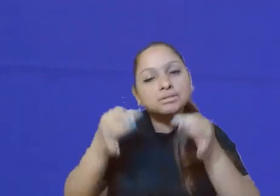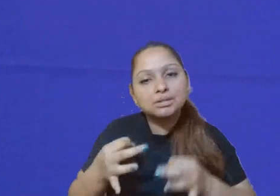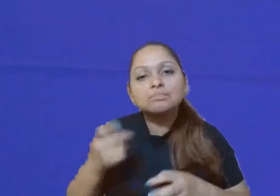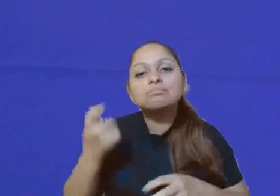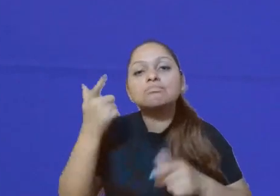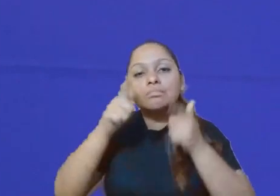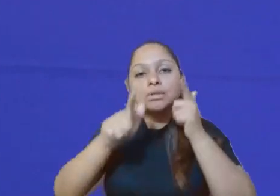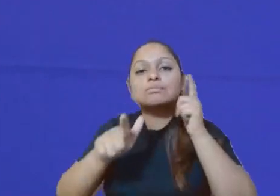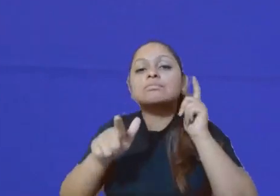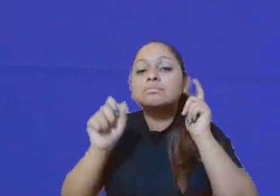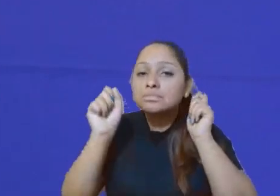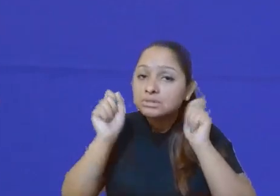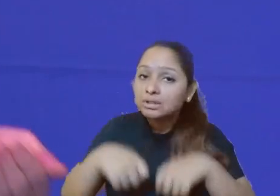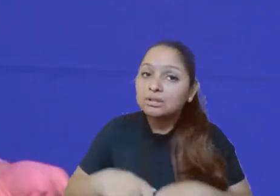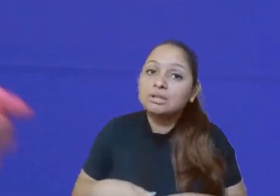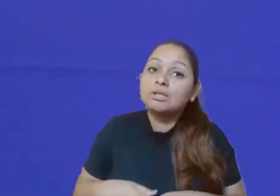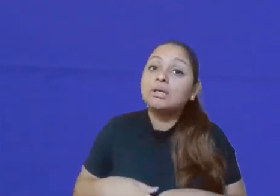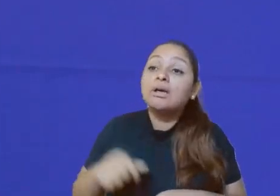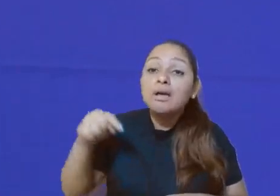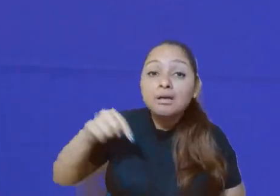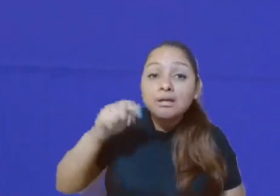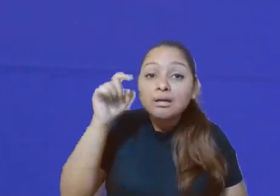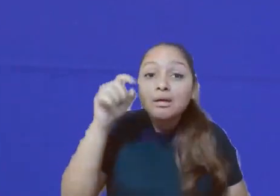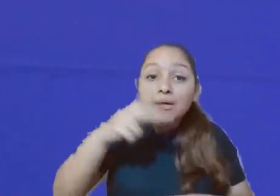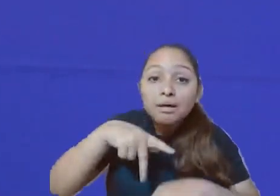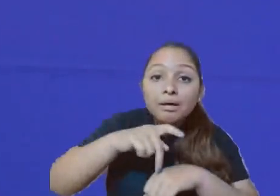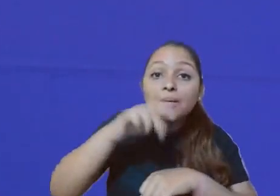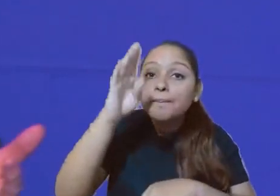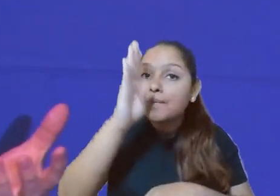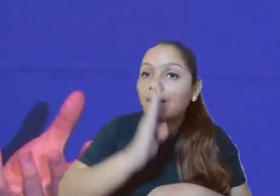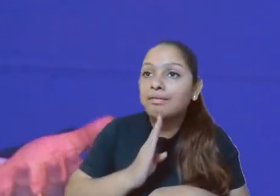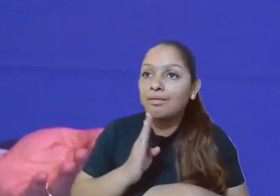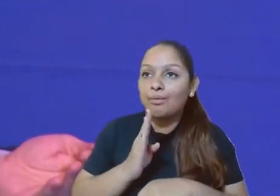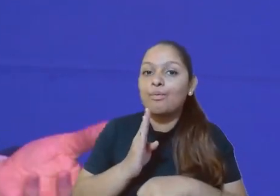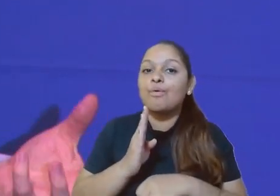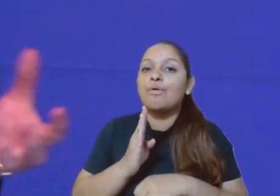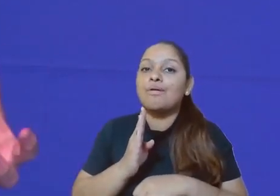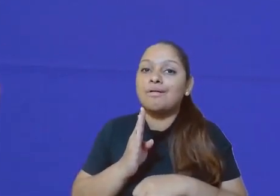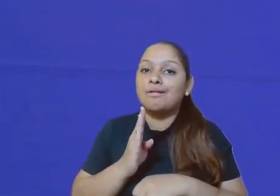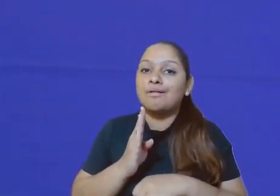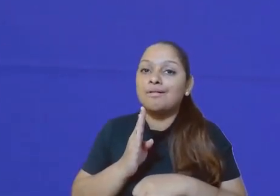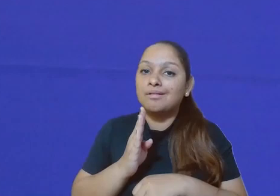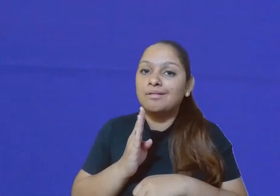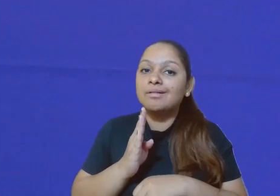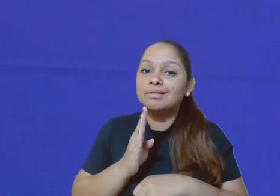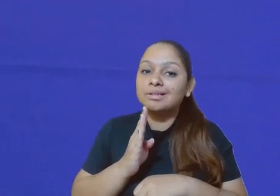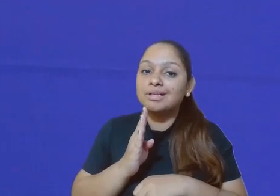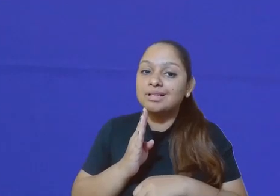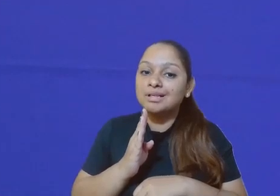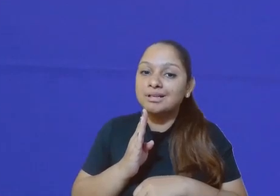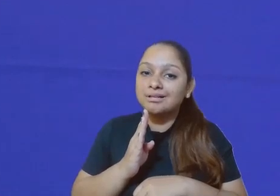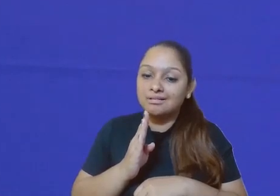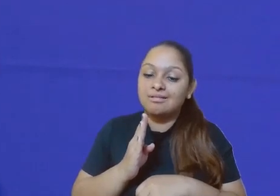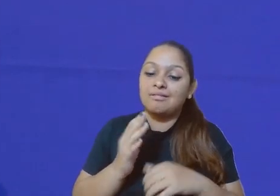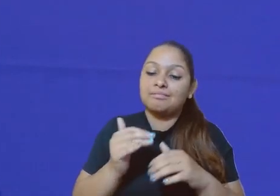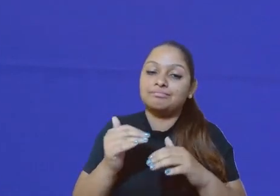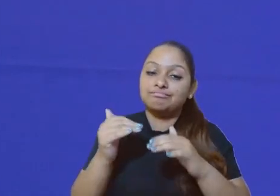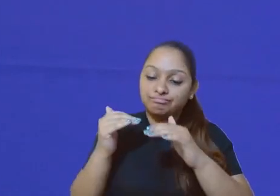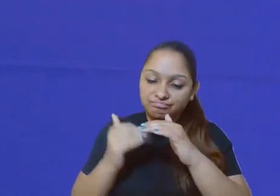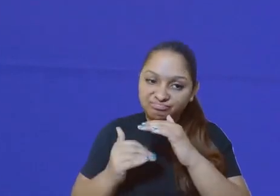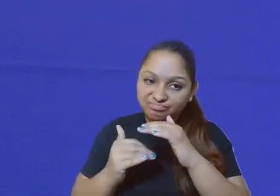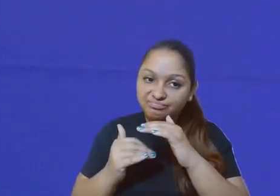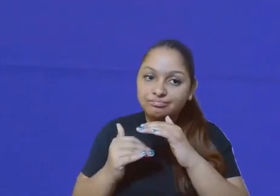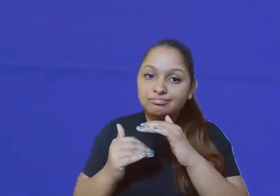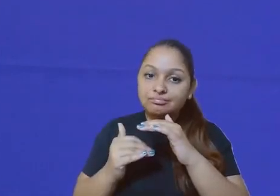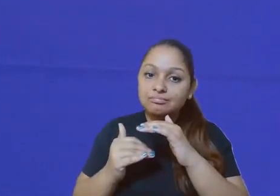that and we can move forward and make Brazil live this, that instead of going to the wrong direction of this position that we